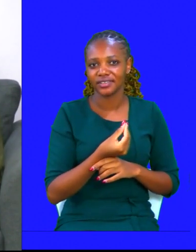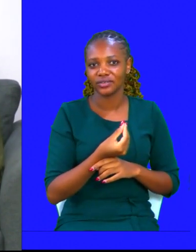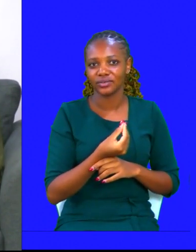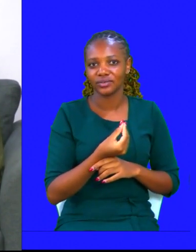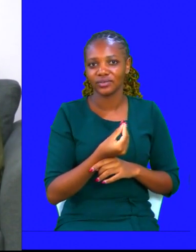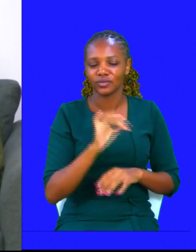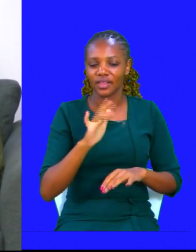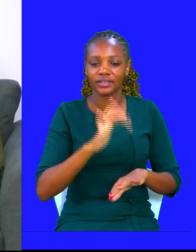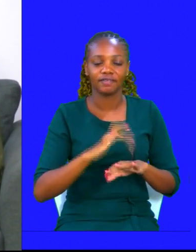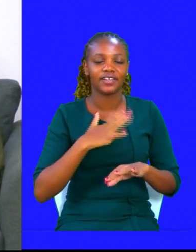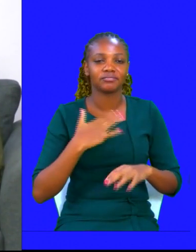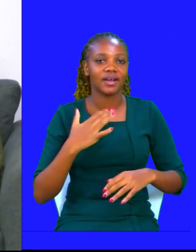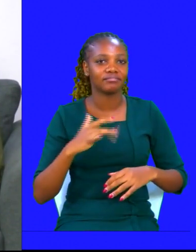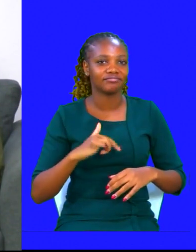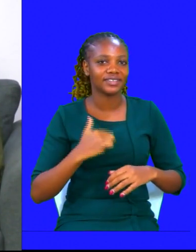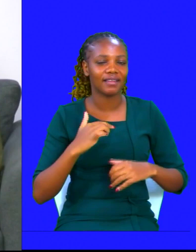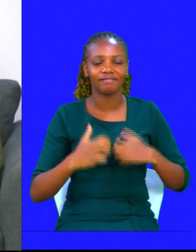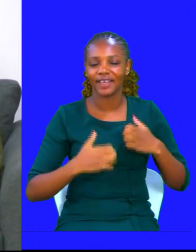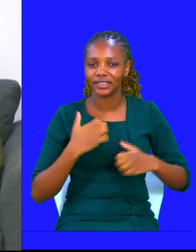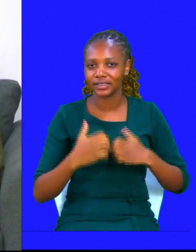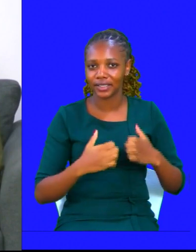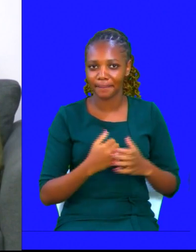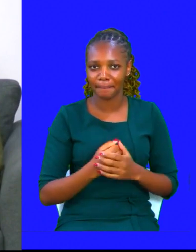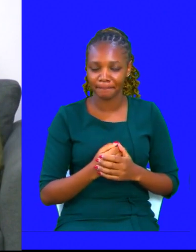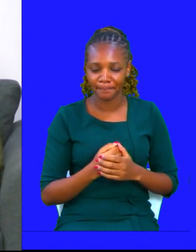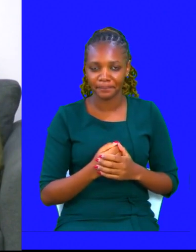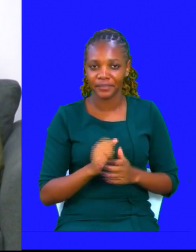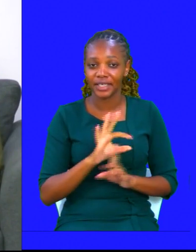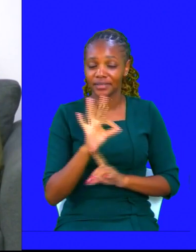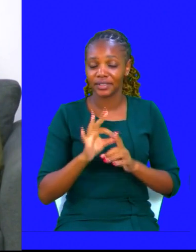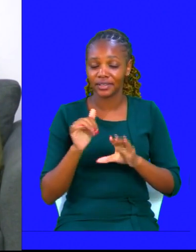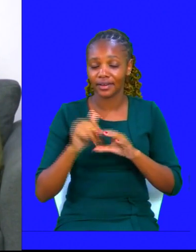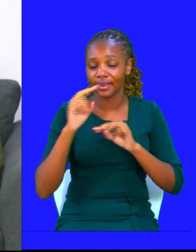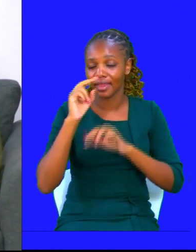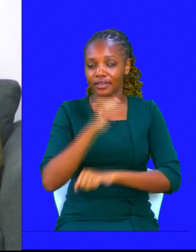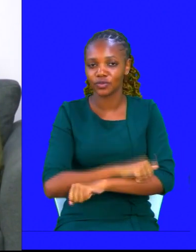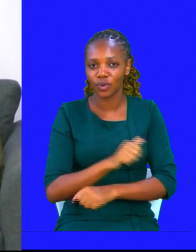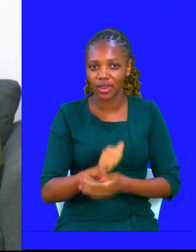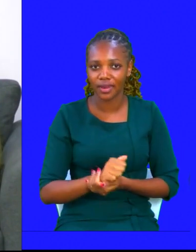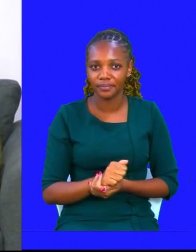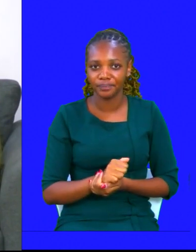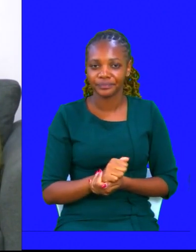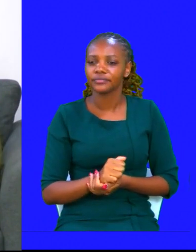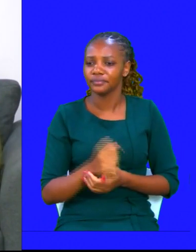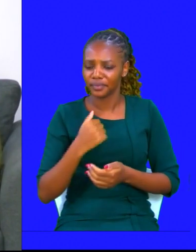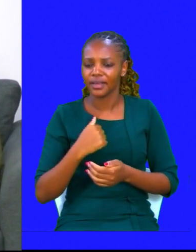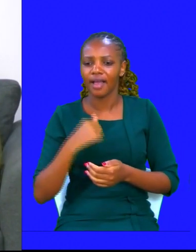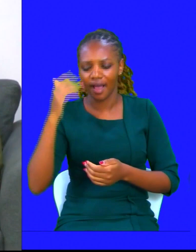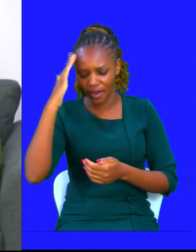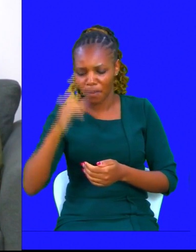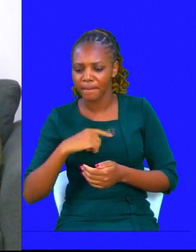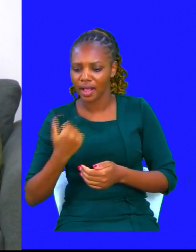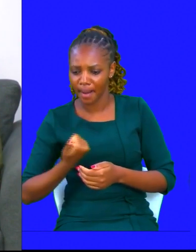it wasn't really a big deal, but once you get into high school, you are a girl, they really are